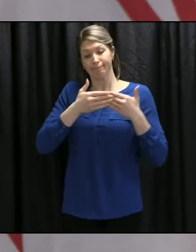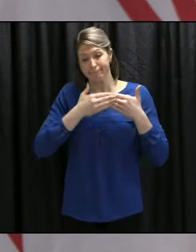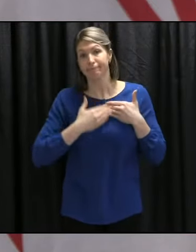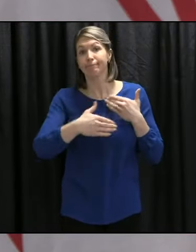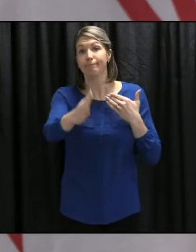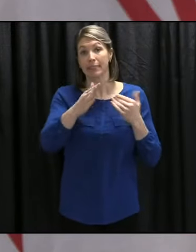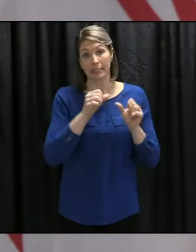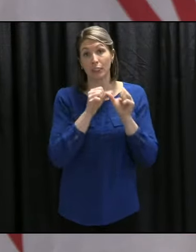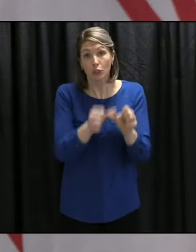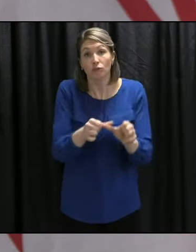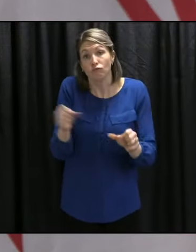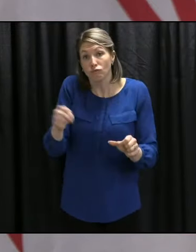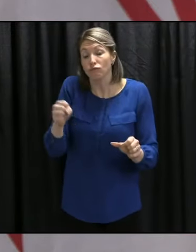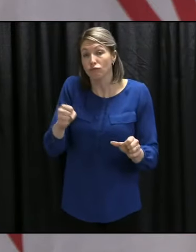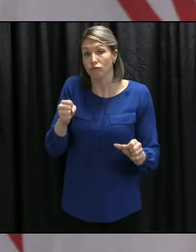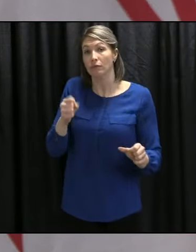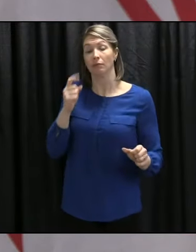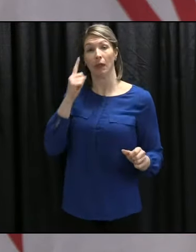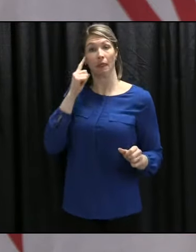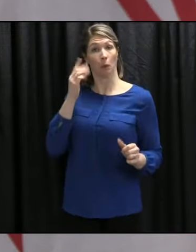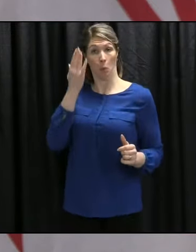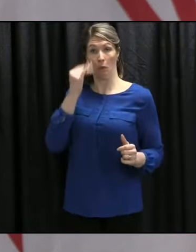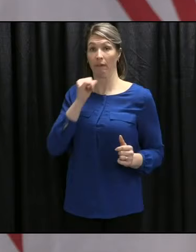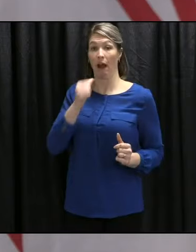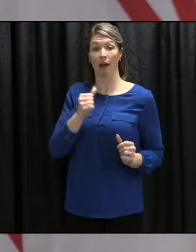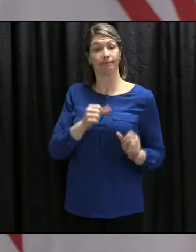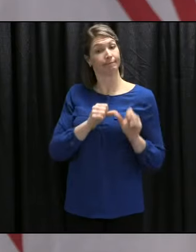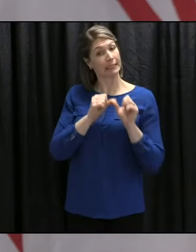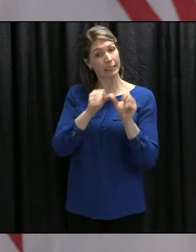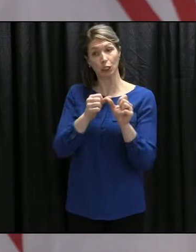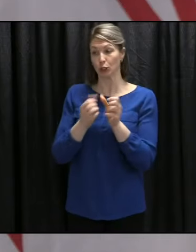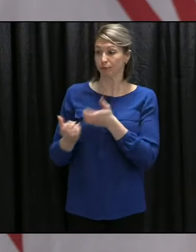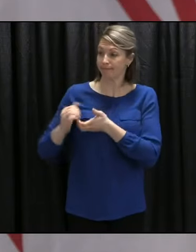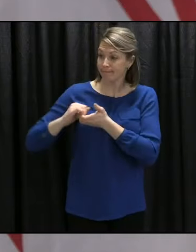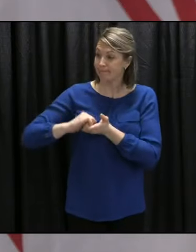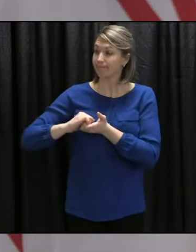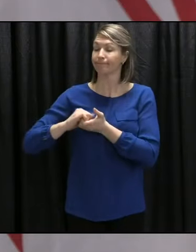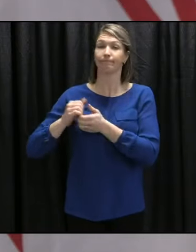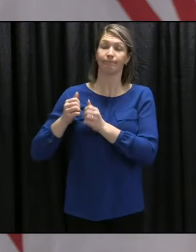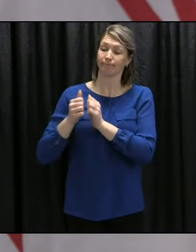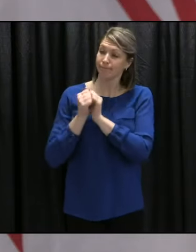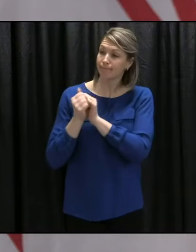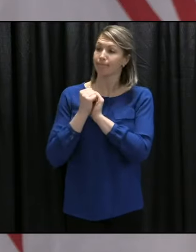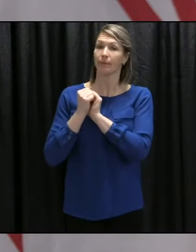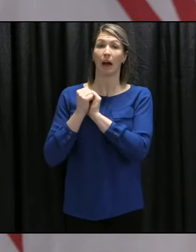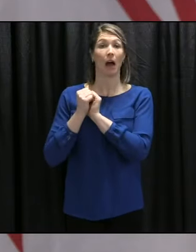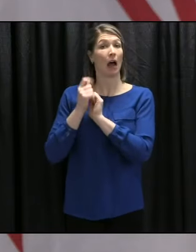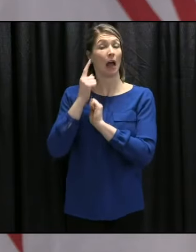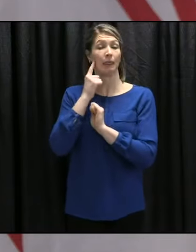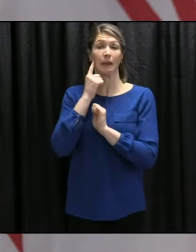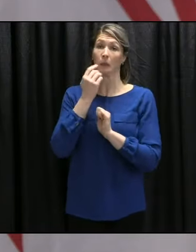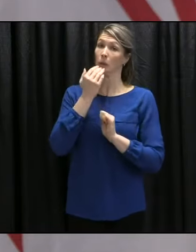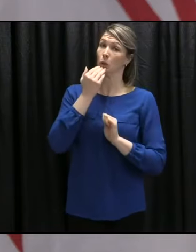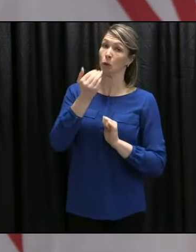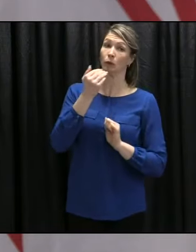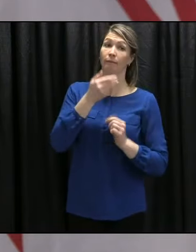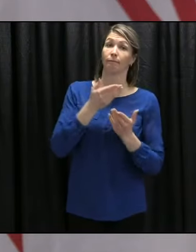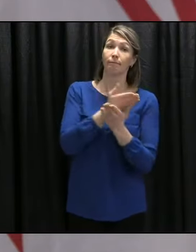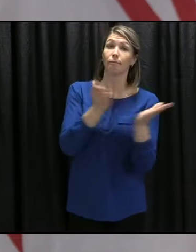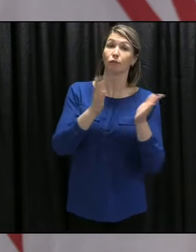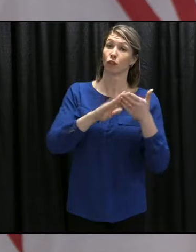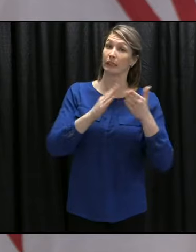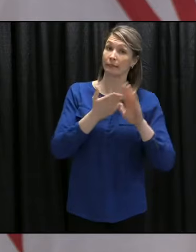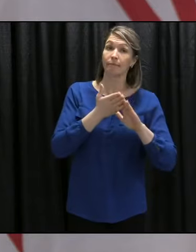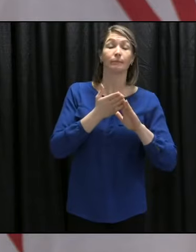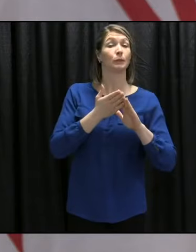with the economic crisis as we come out of this health crisis. I think there's a lot of value in that, and it's a part of this health crisis